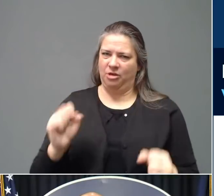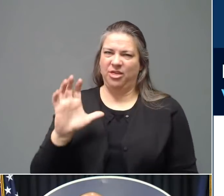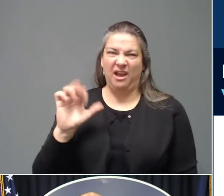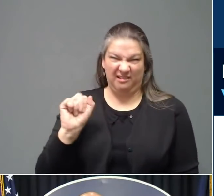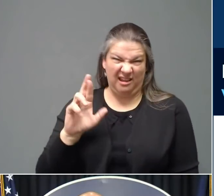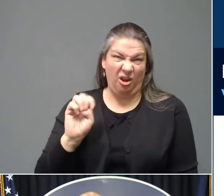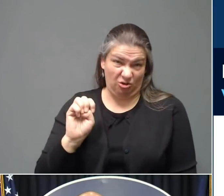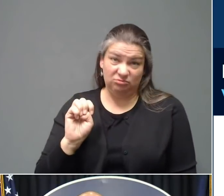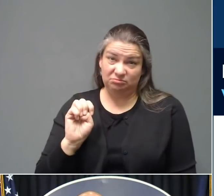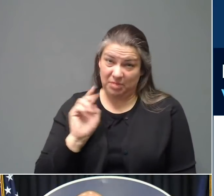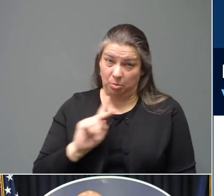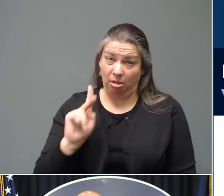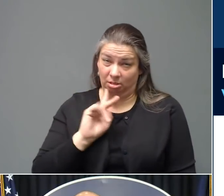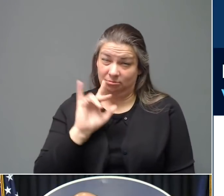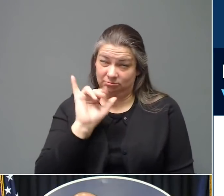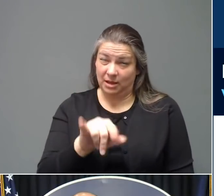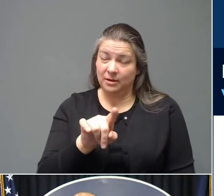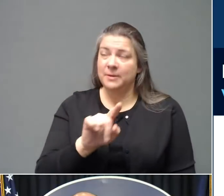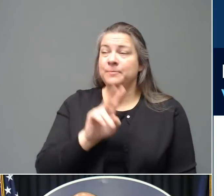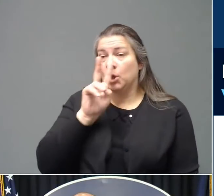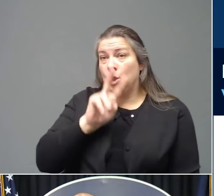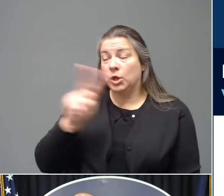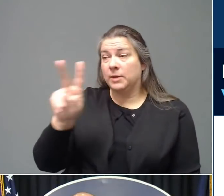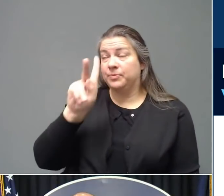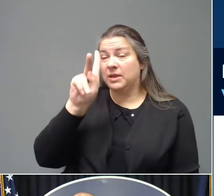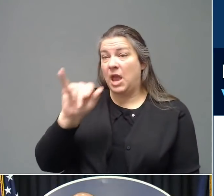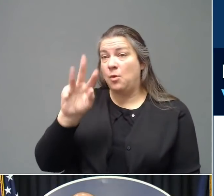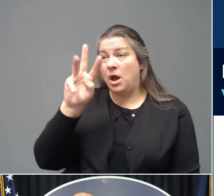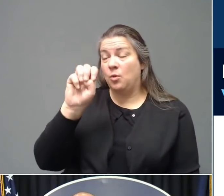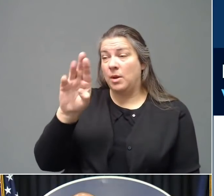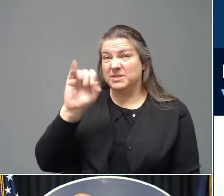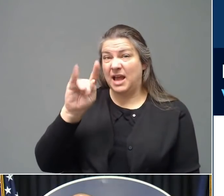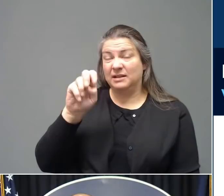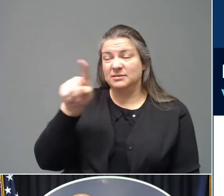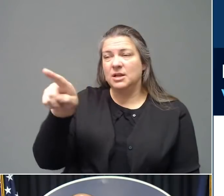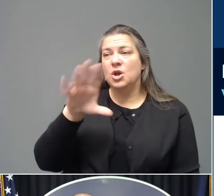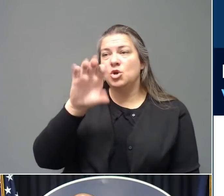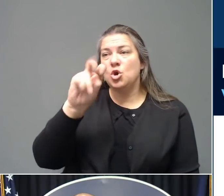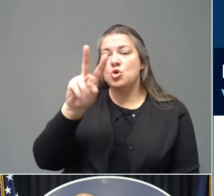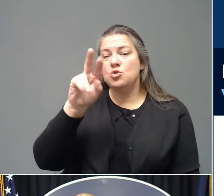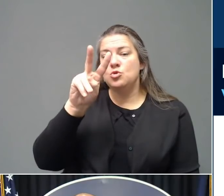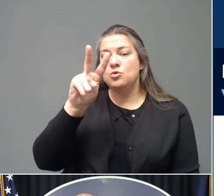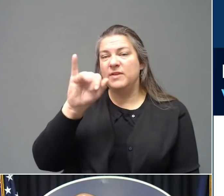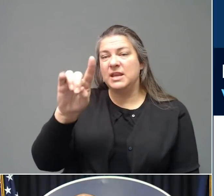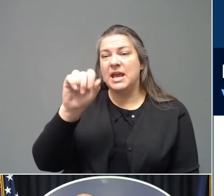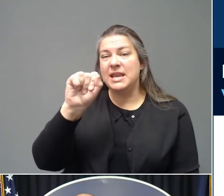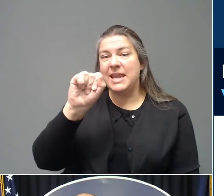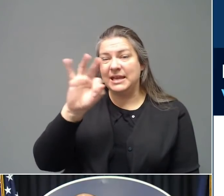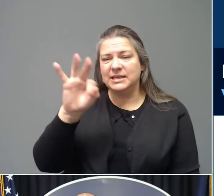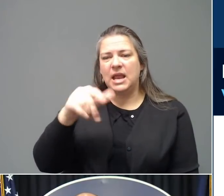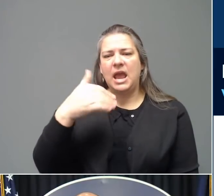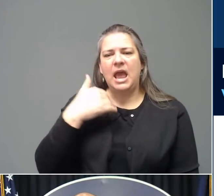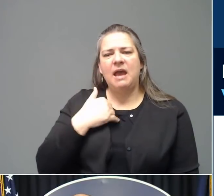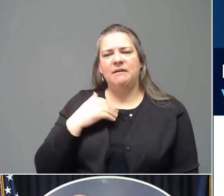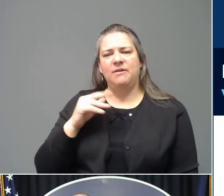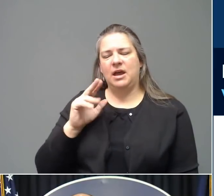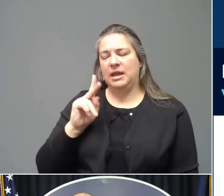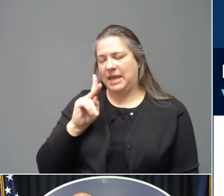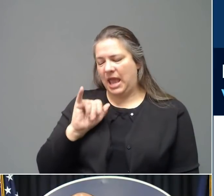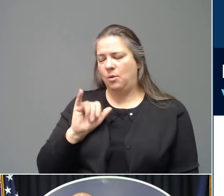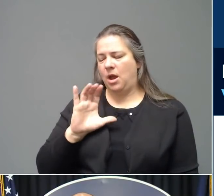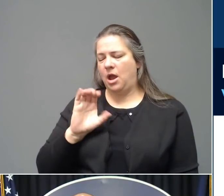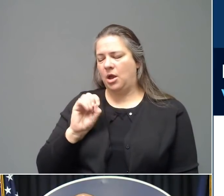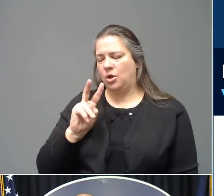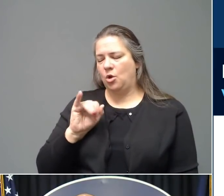website, KY COVID-19, and you look under the healthcare tab, there will be a new map. And in that map, when you click the link, you